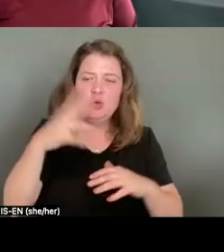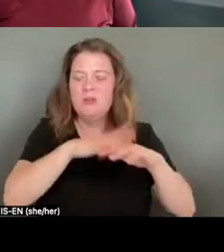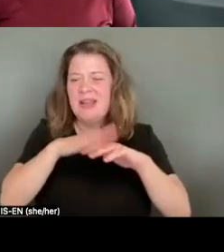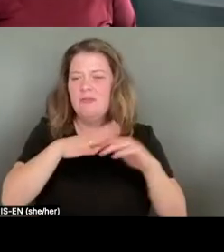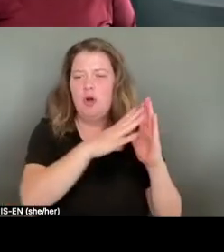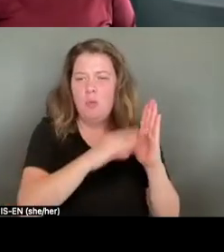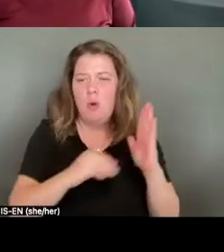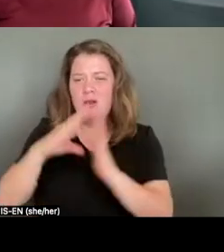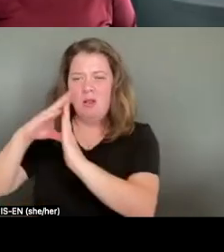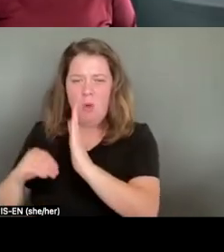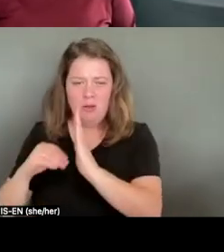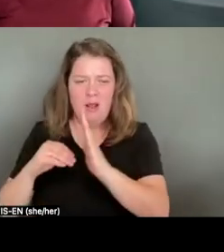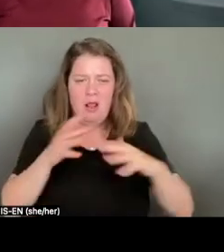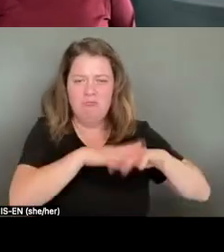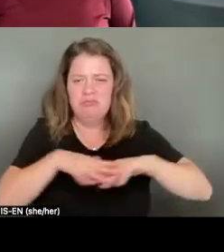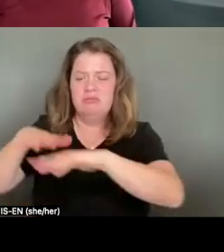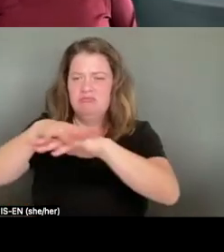constructed.